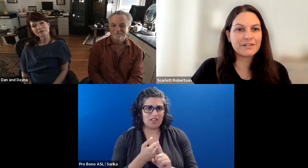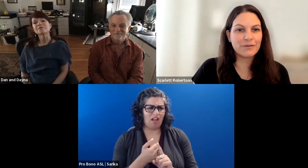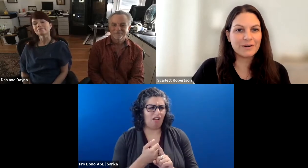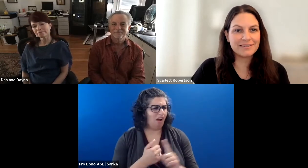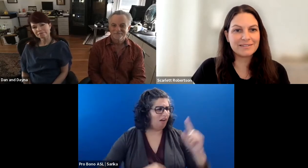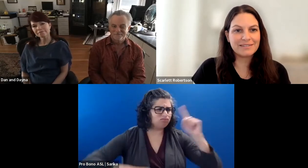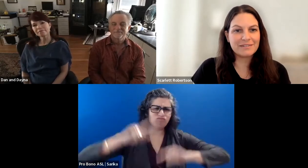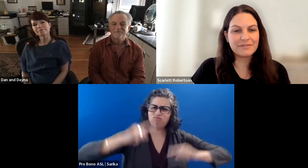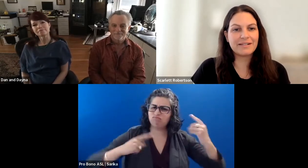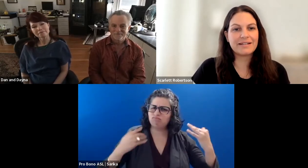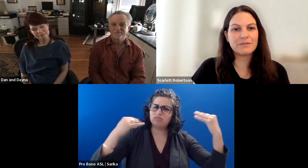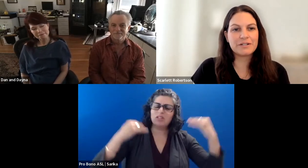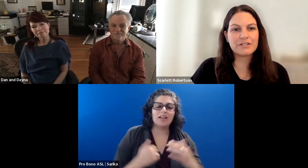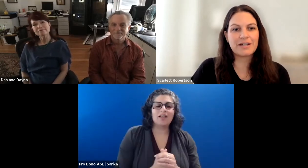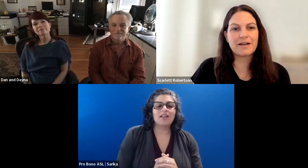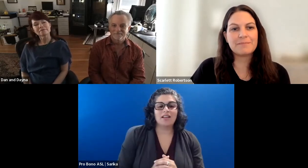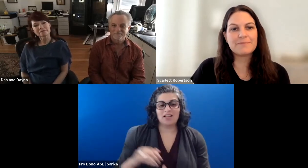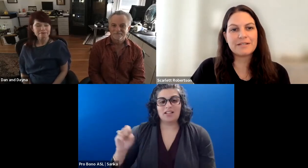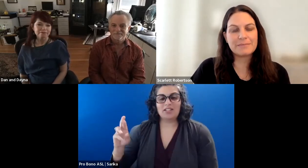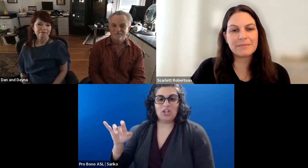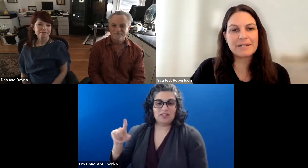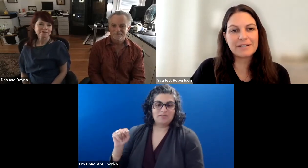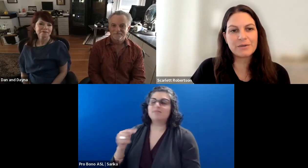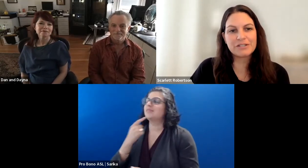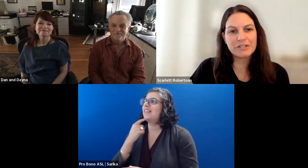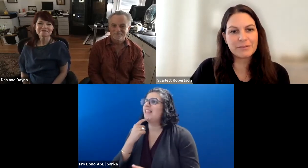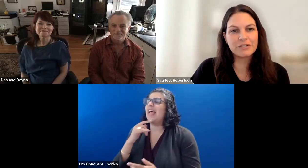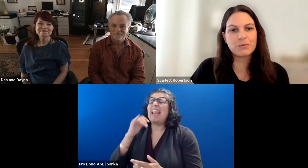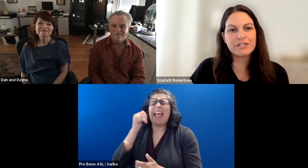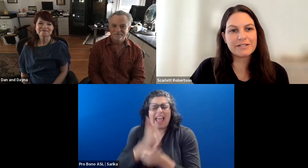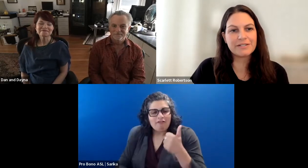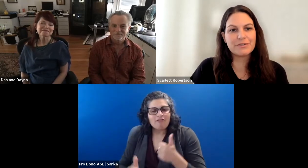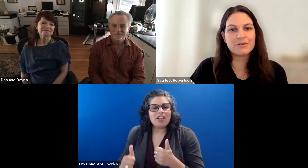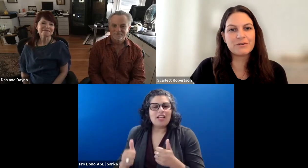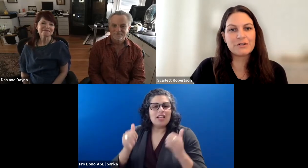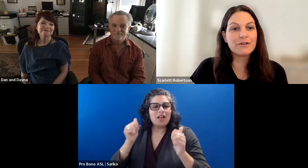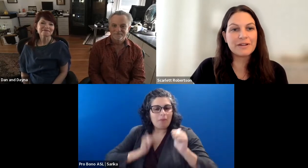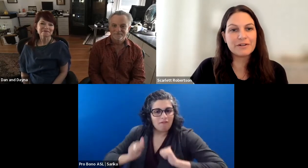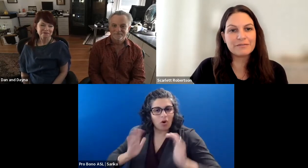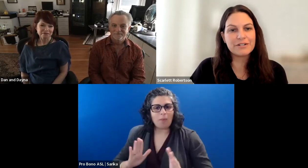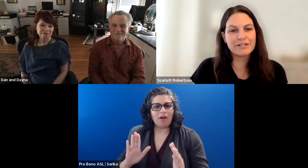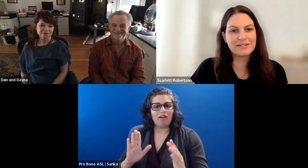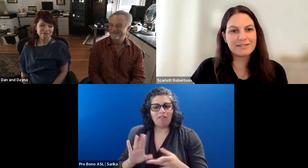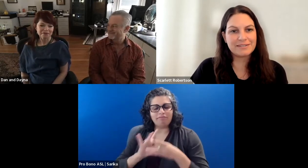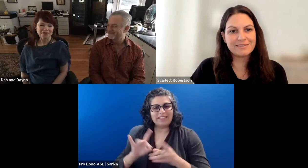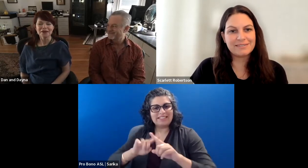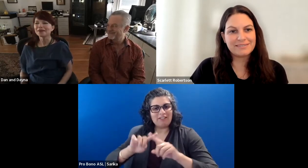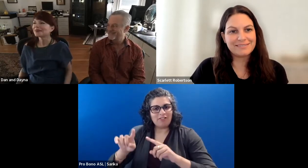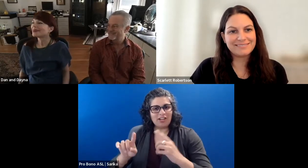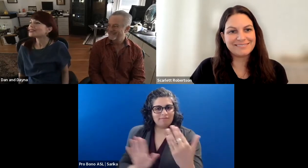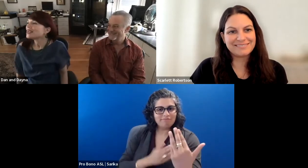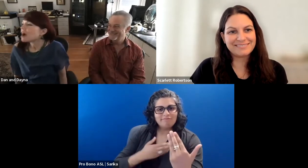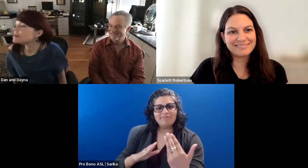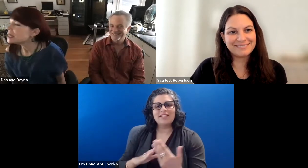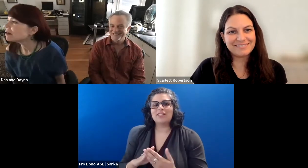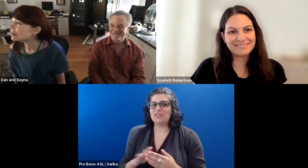different tone and feeling, which leads me to my next question, which is your favorite version? Oh